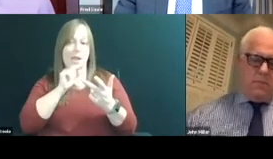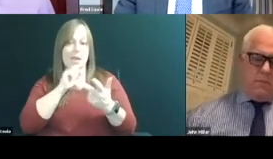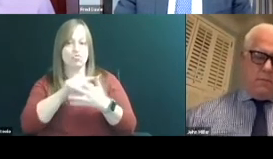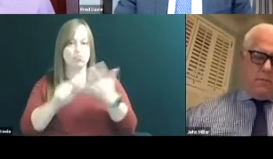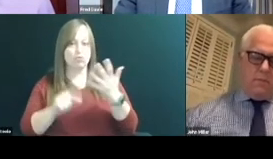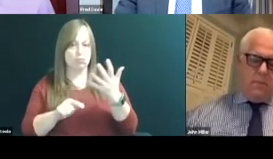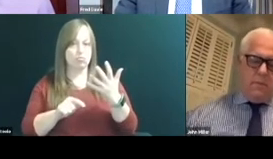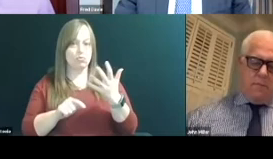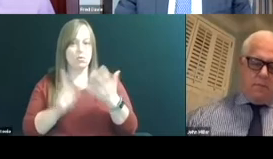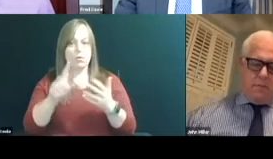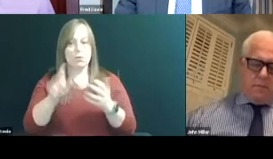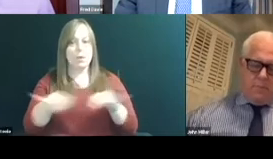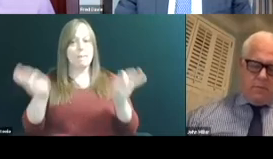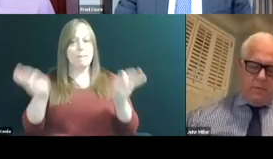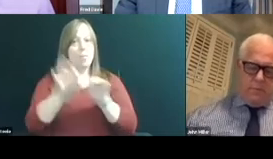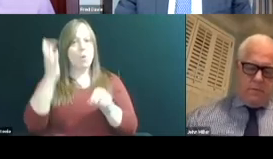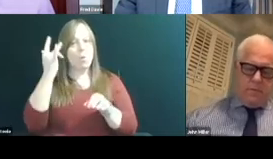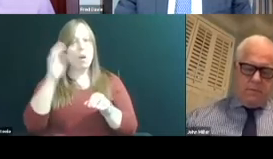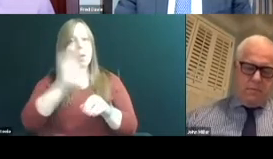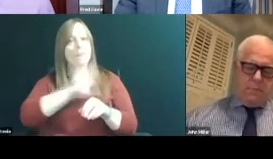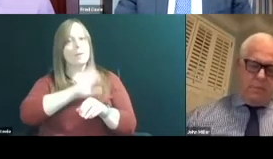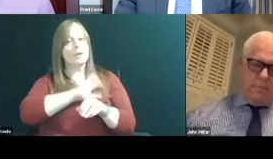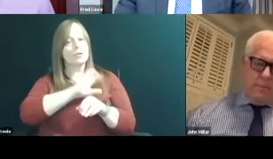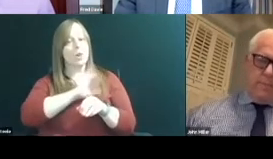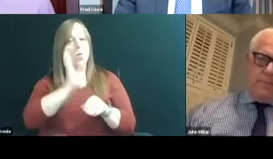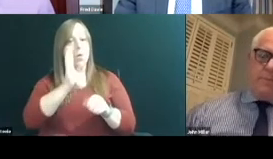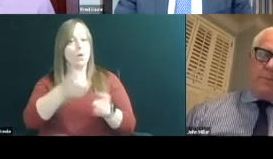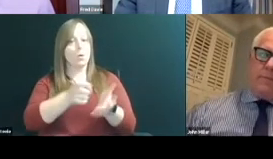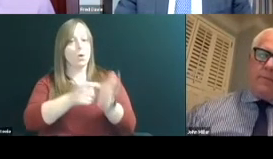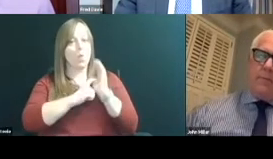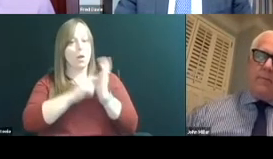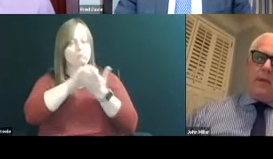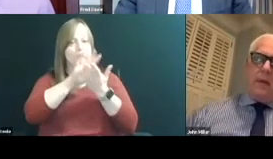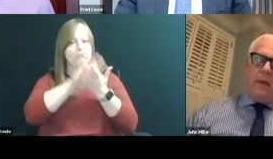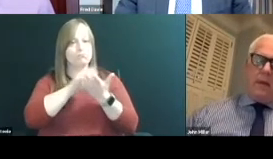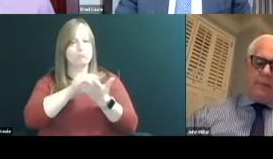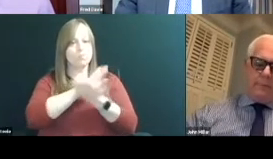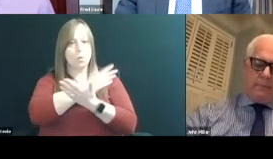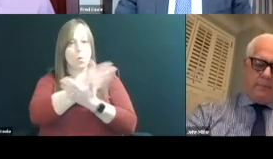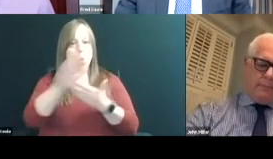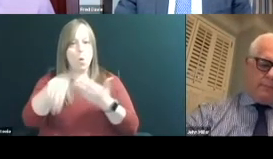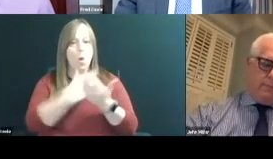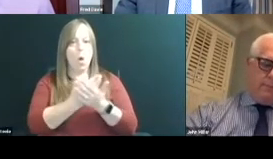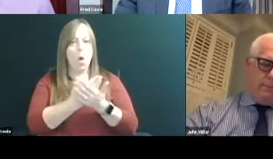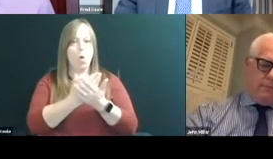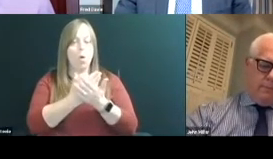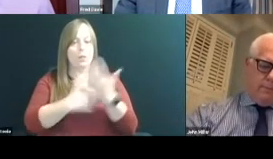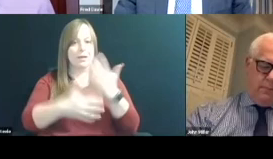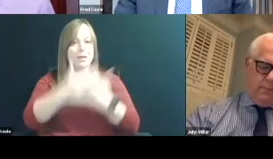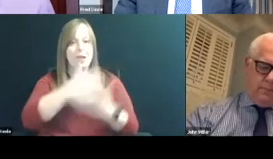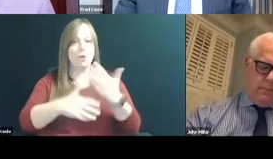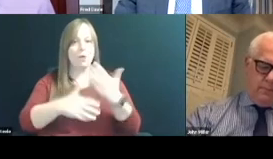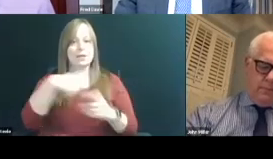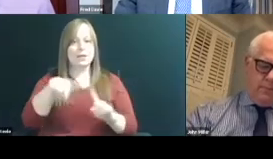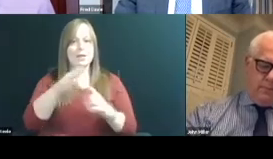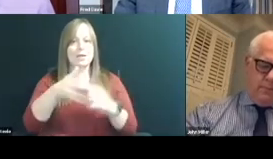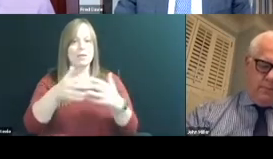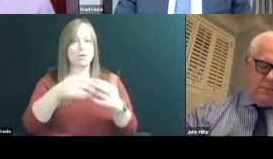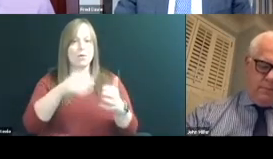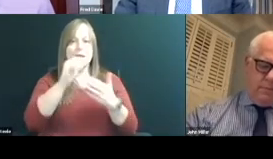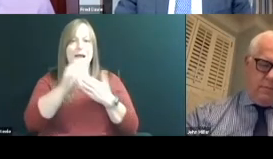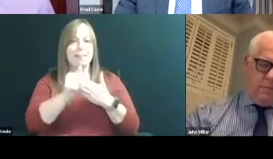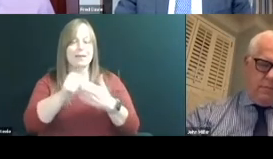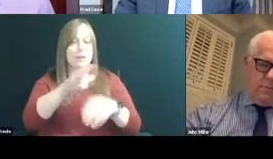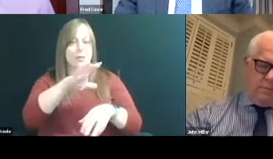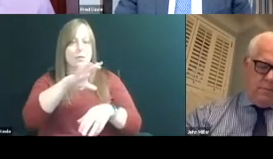And this is really important because police officers will be required to document all encounters, even those that don't lead to a